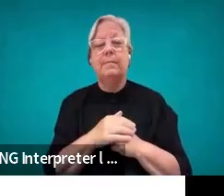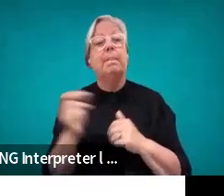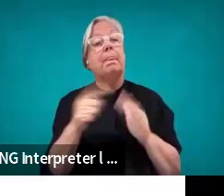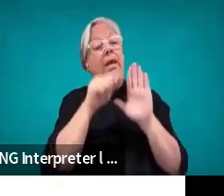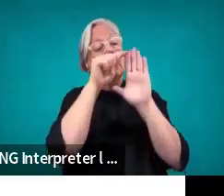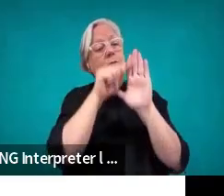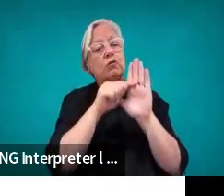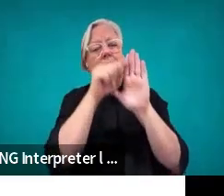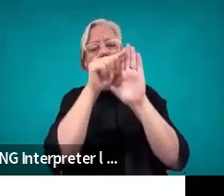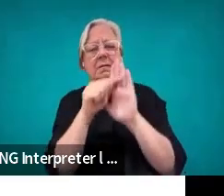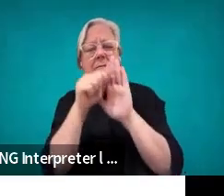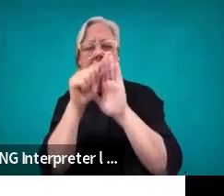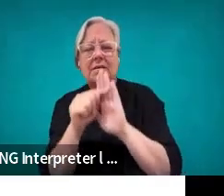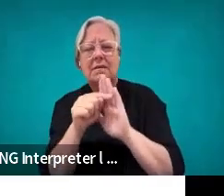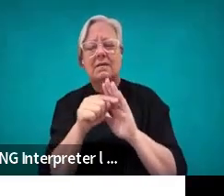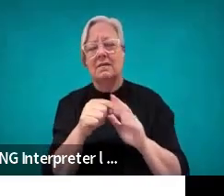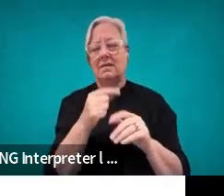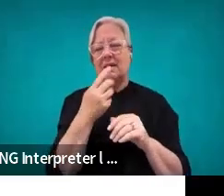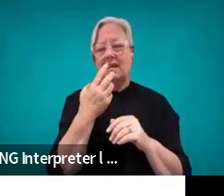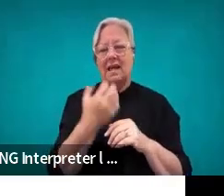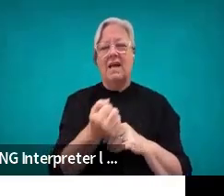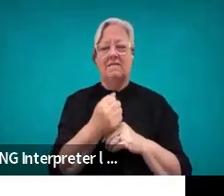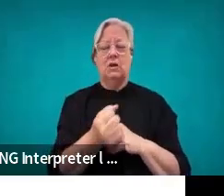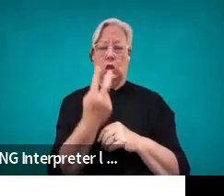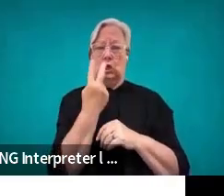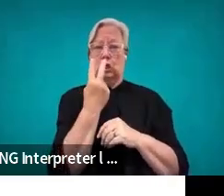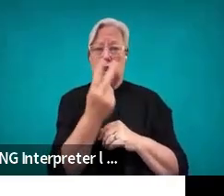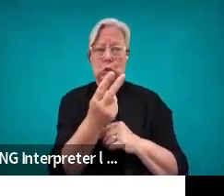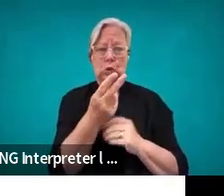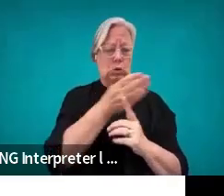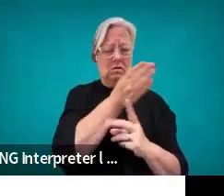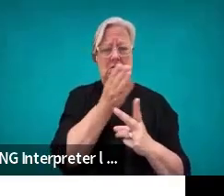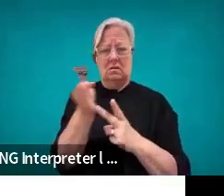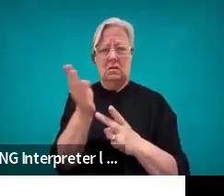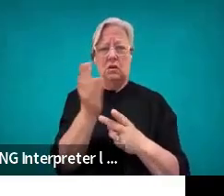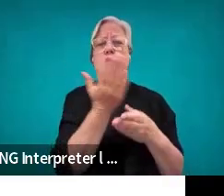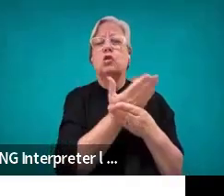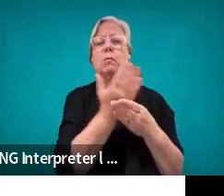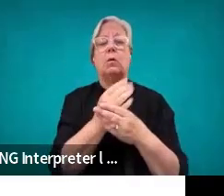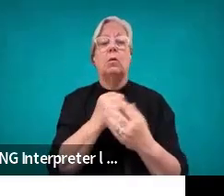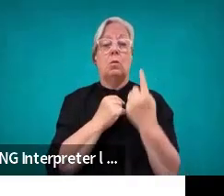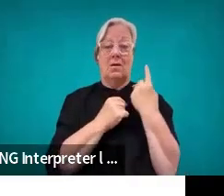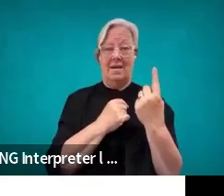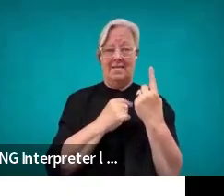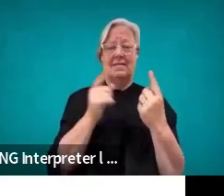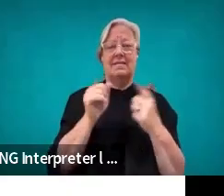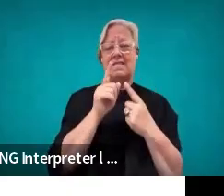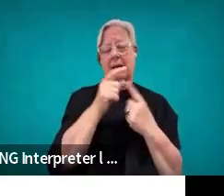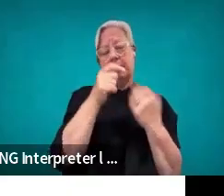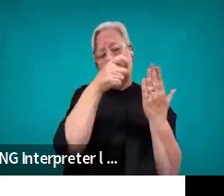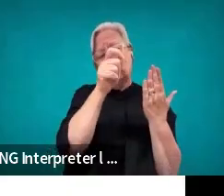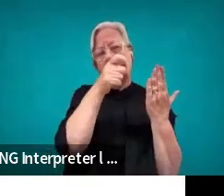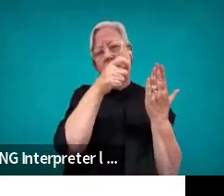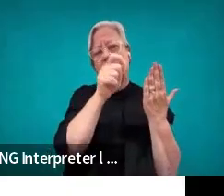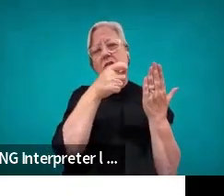created series of two main documents out of this. The first one is a checklist for UN